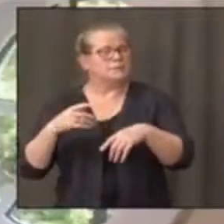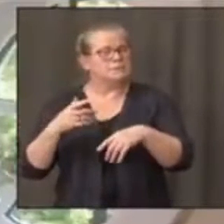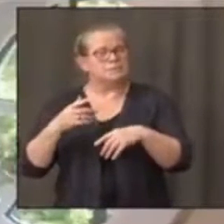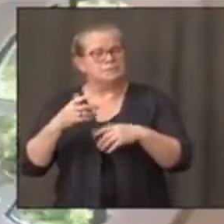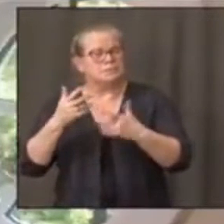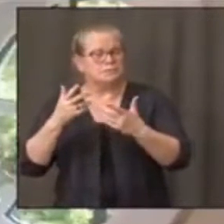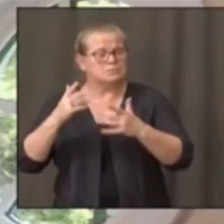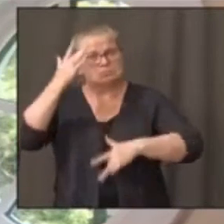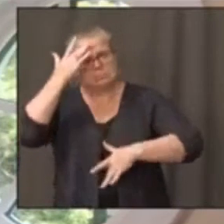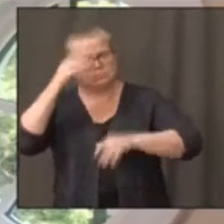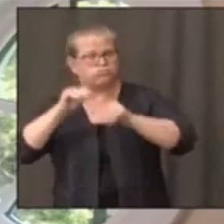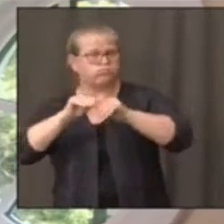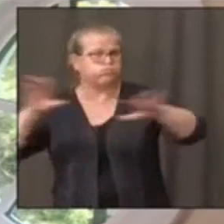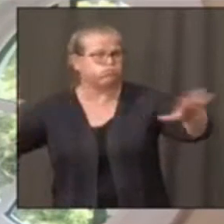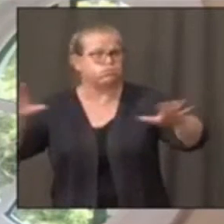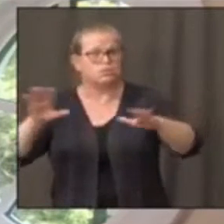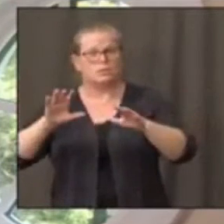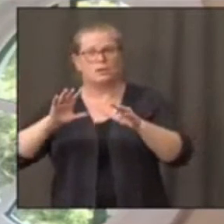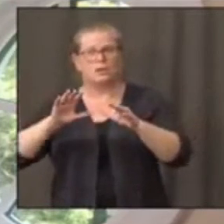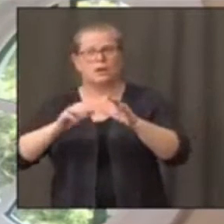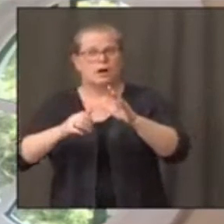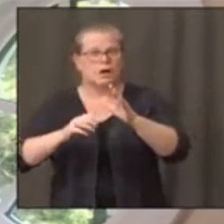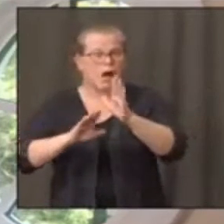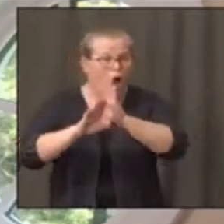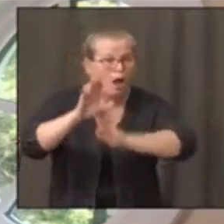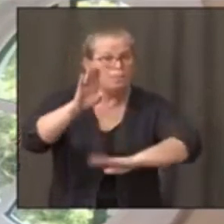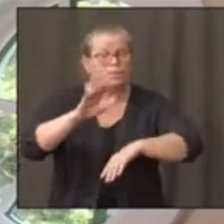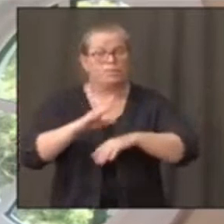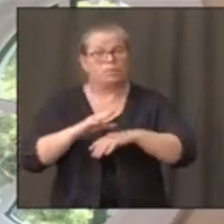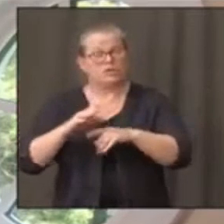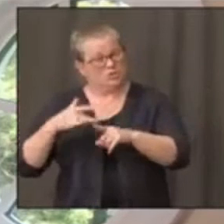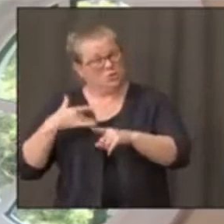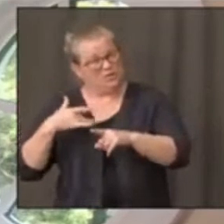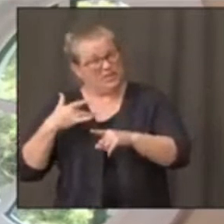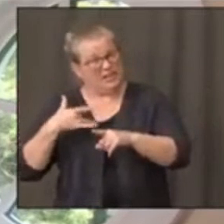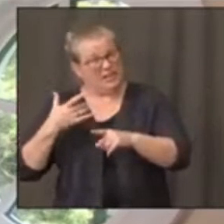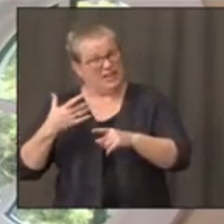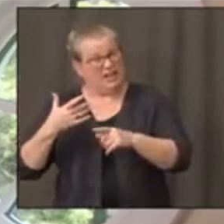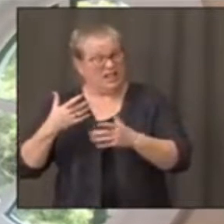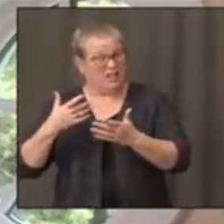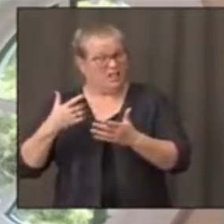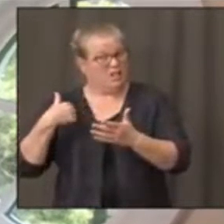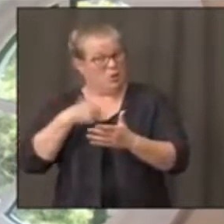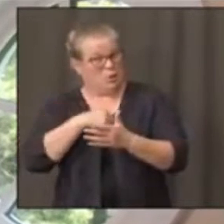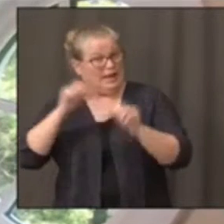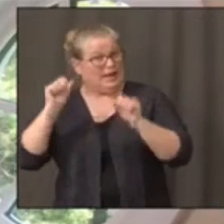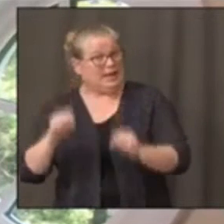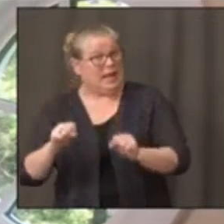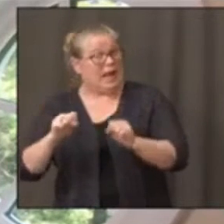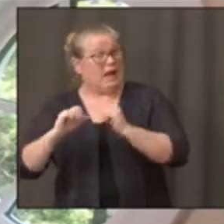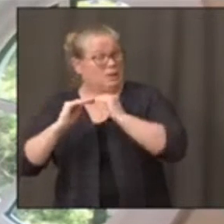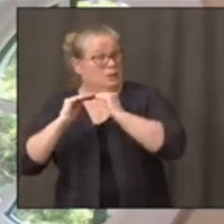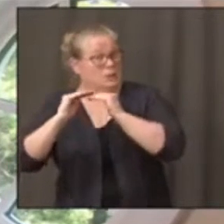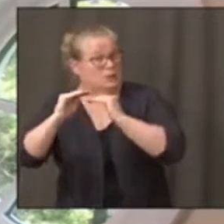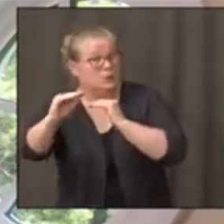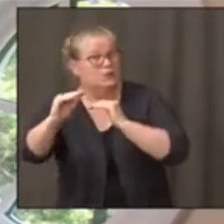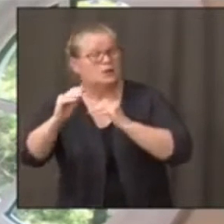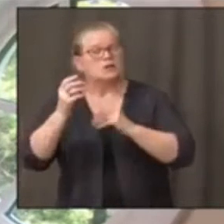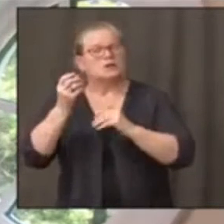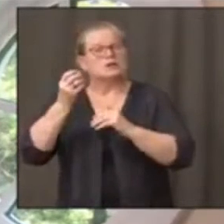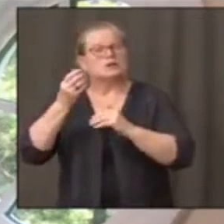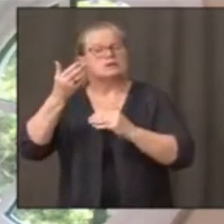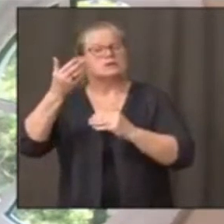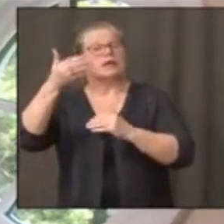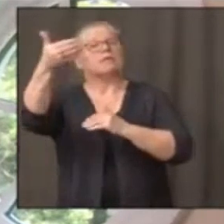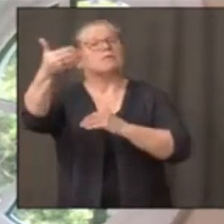low long term, or even before the spike in the fall, are we due for some sort of increase? Well, I think that there